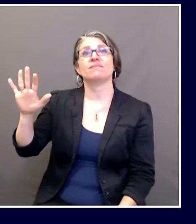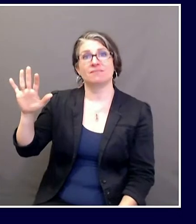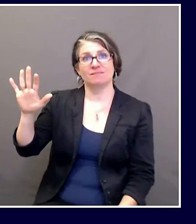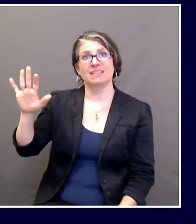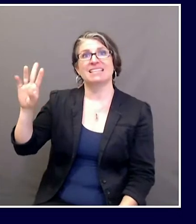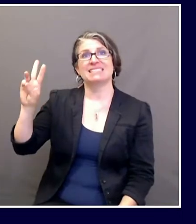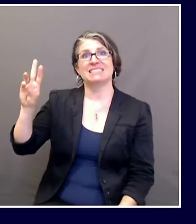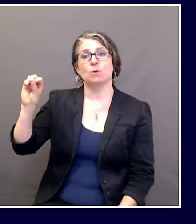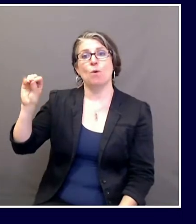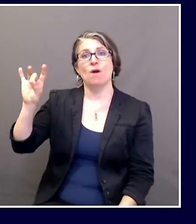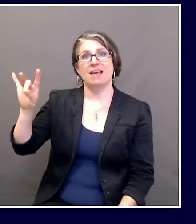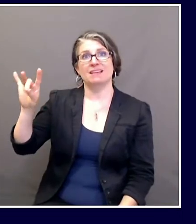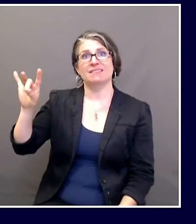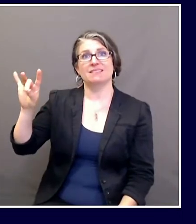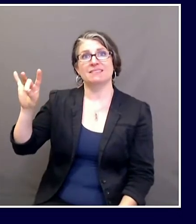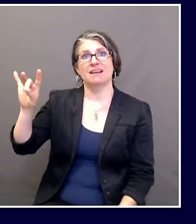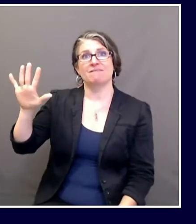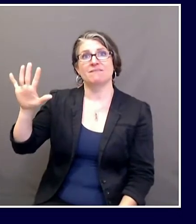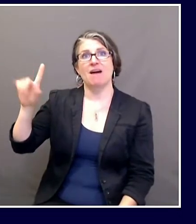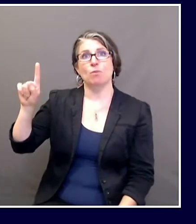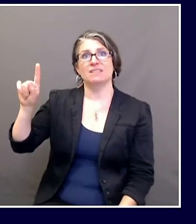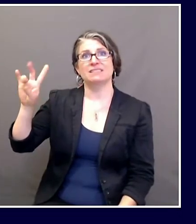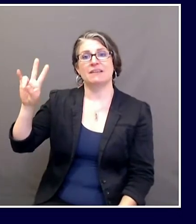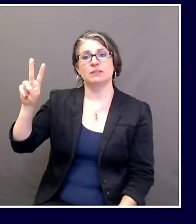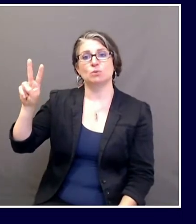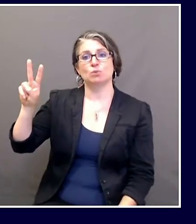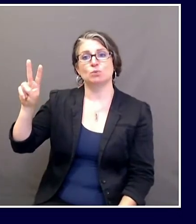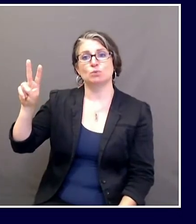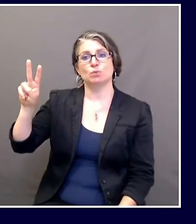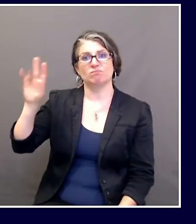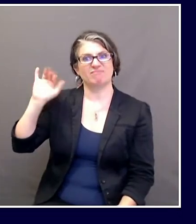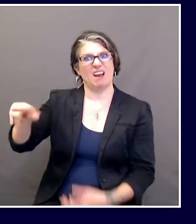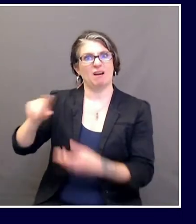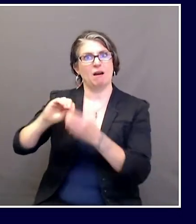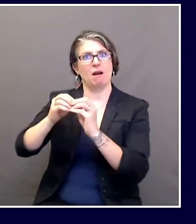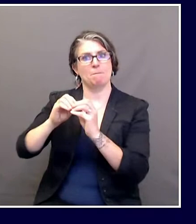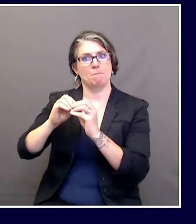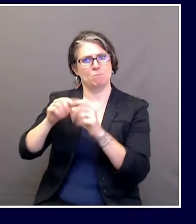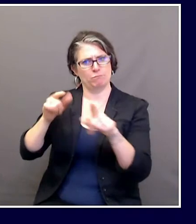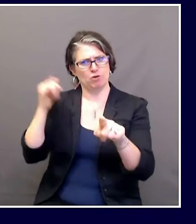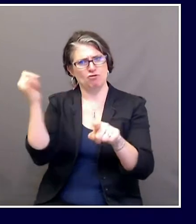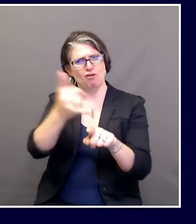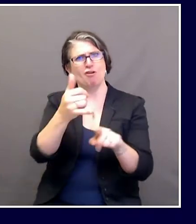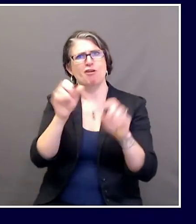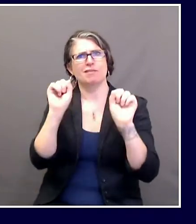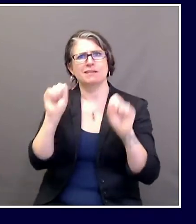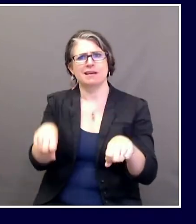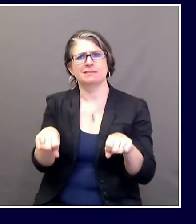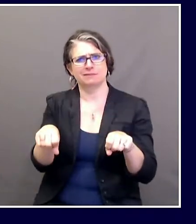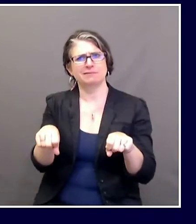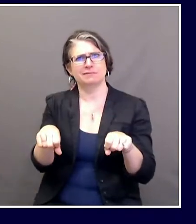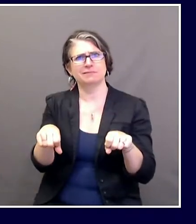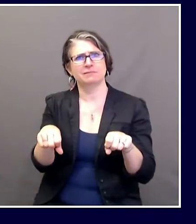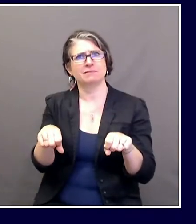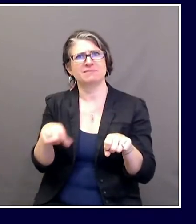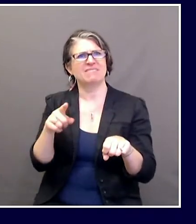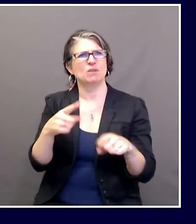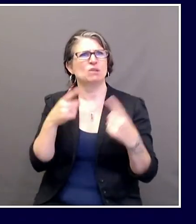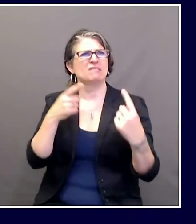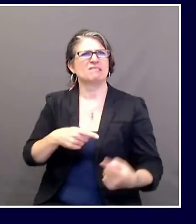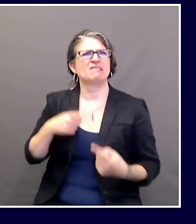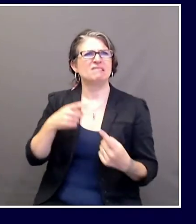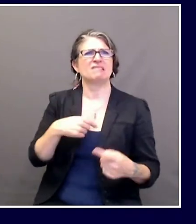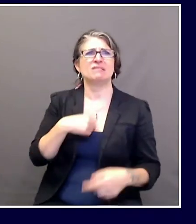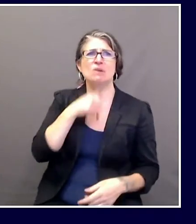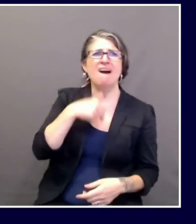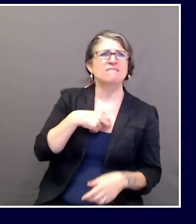855-608-5172. So people who do live in remote areas who may otherwise struggle to get to a vaccine clinic can call and get a free ride at